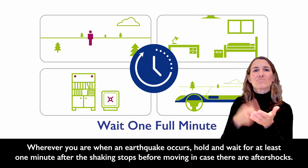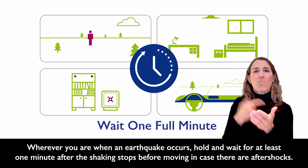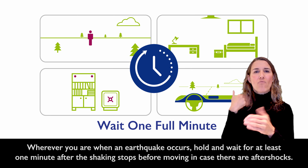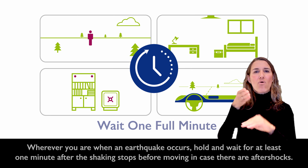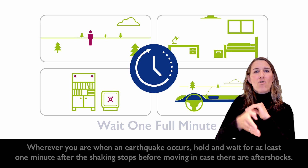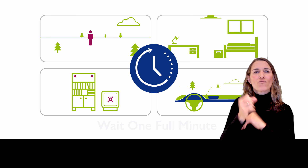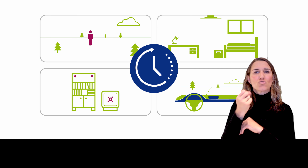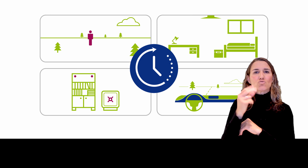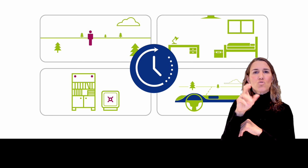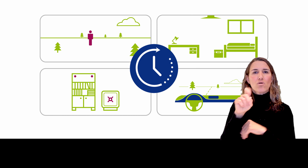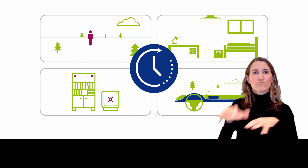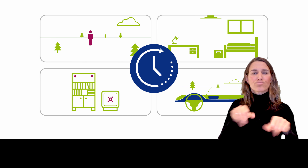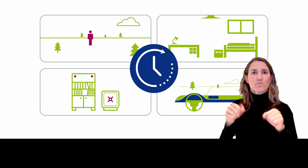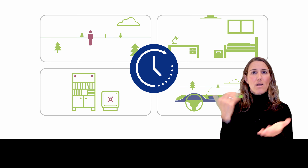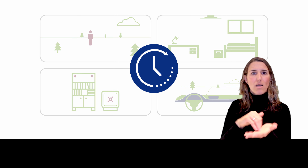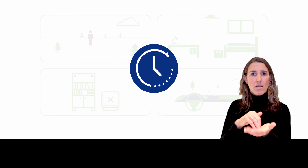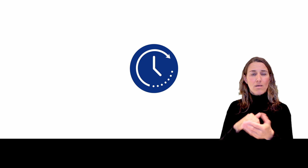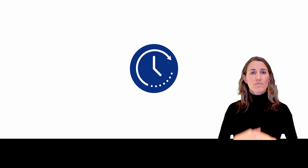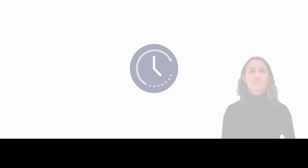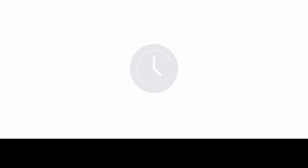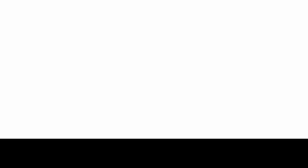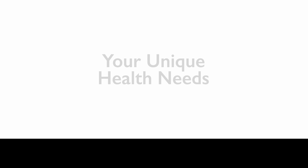there are aftershocks.